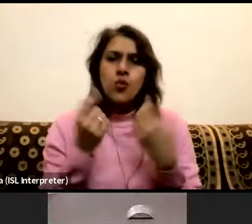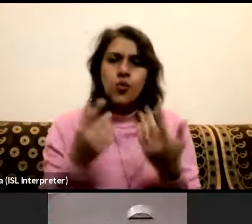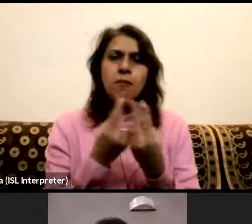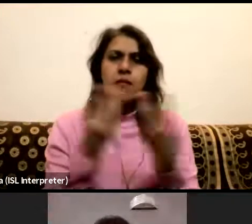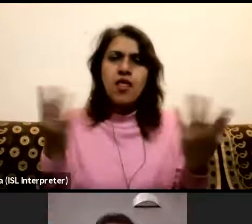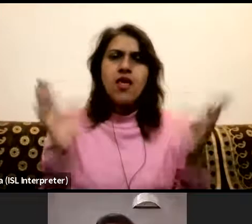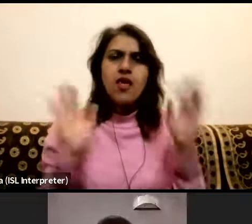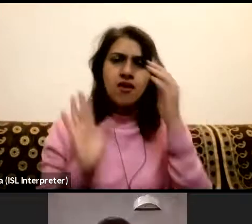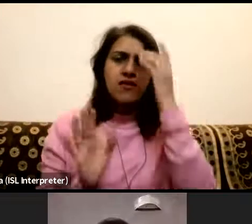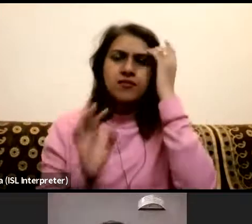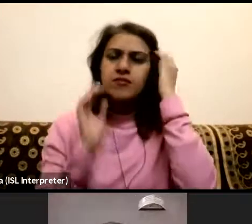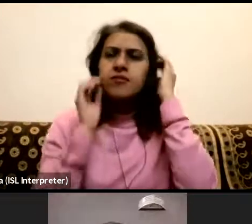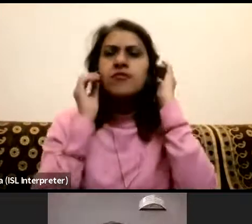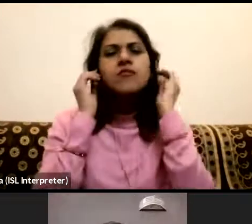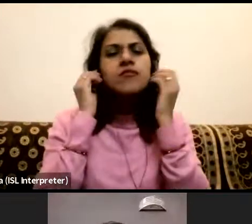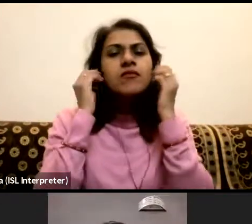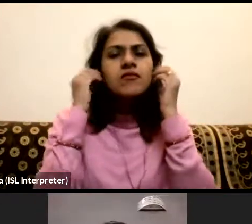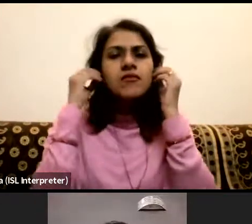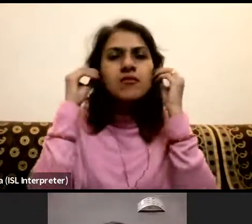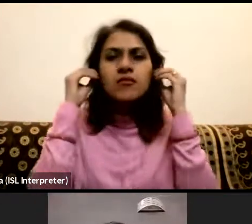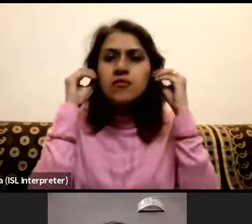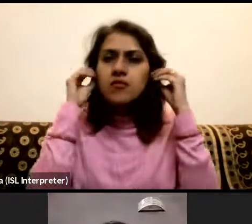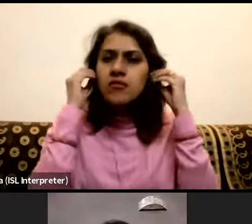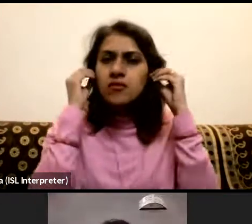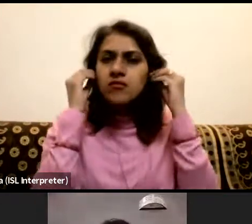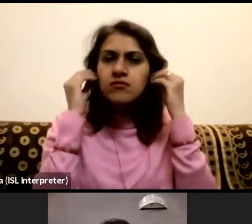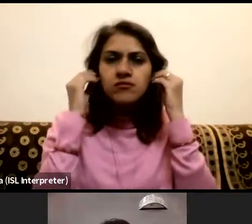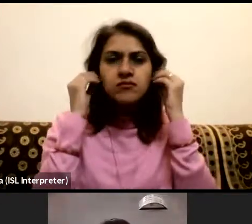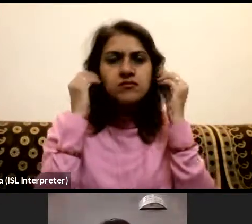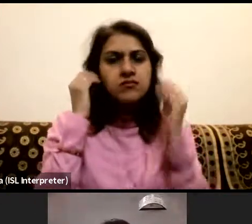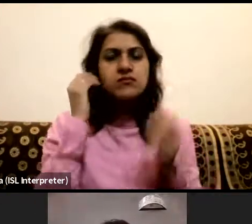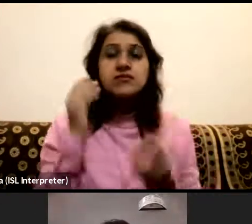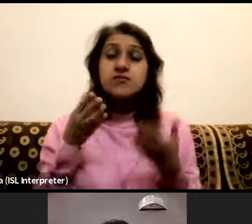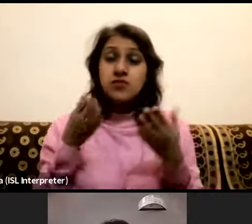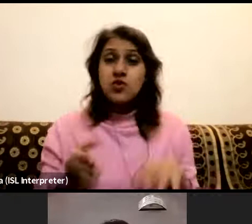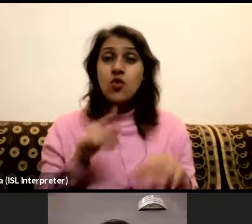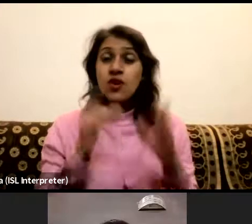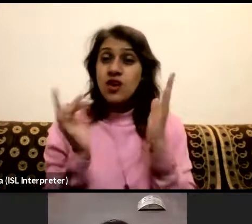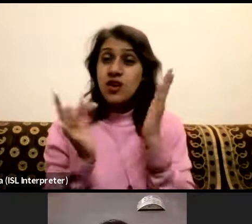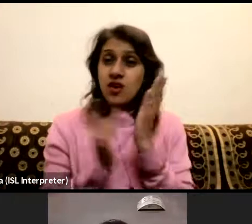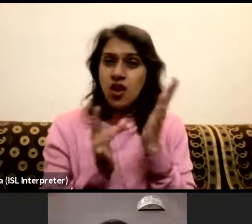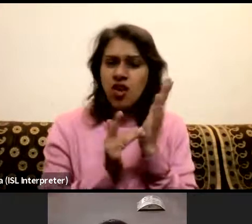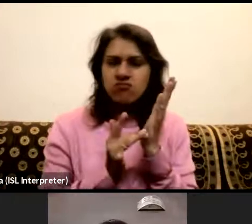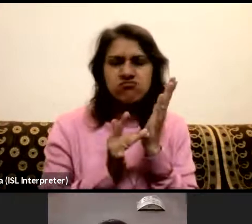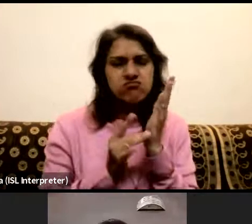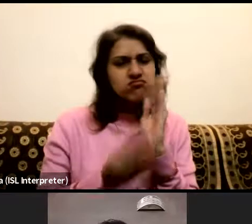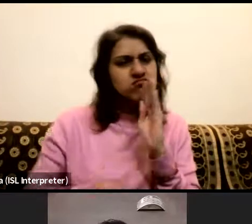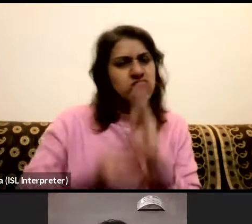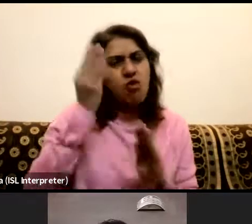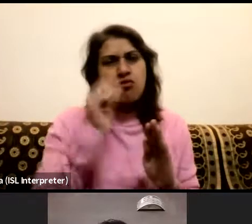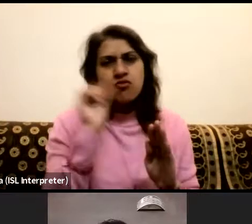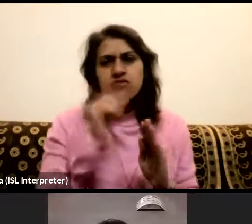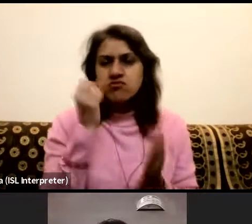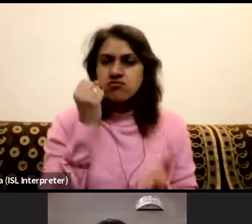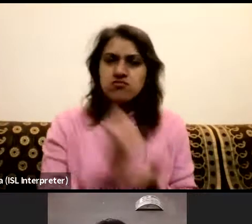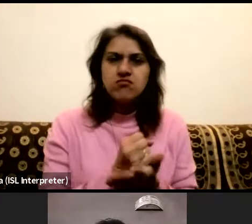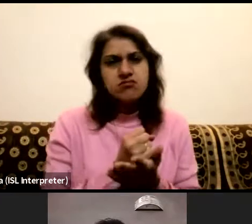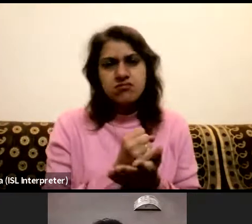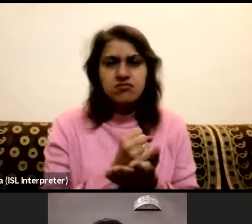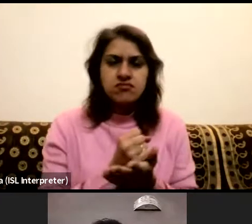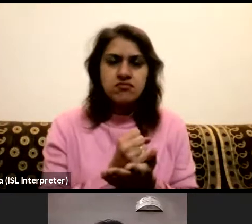think it's for time to come. The use of technology would really make